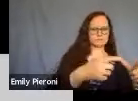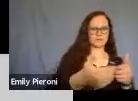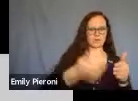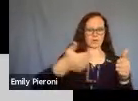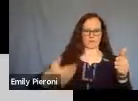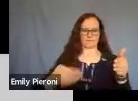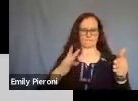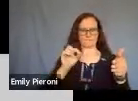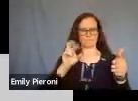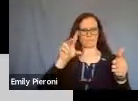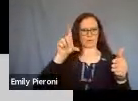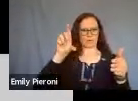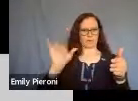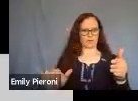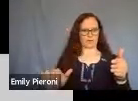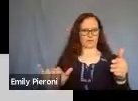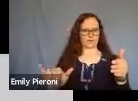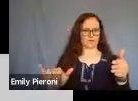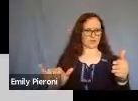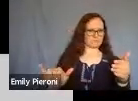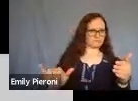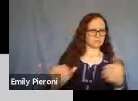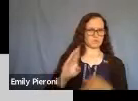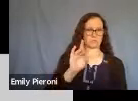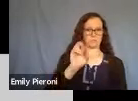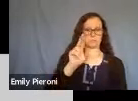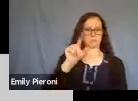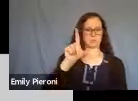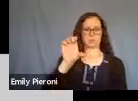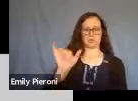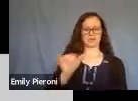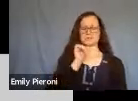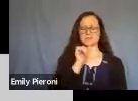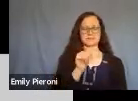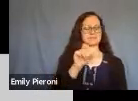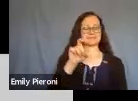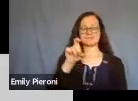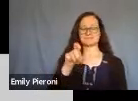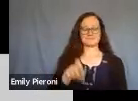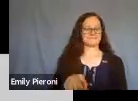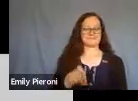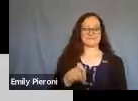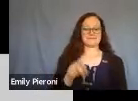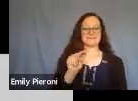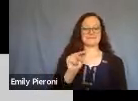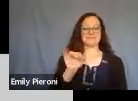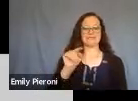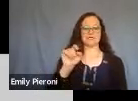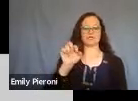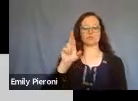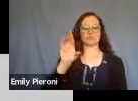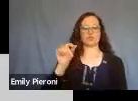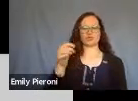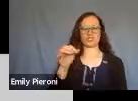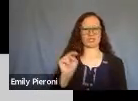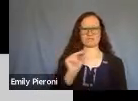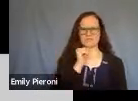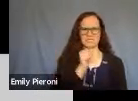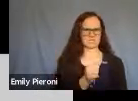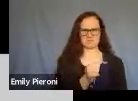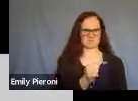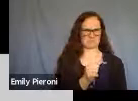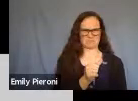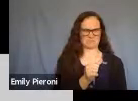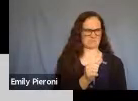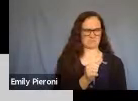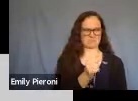nitrogen consumed? Barley doesn't need a whole lot of nitrogen if you're trying to get it for certain markets like the